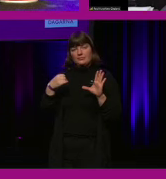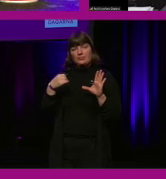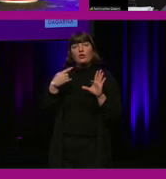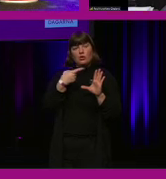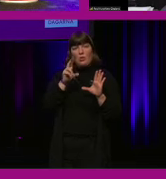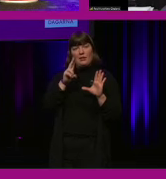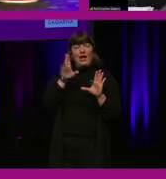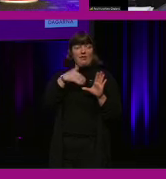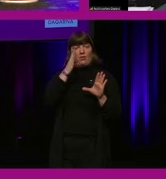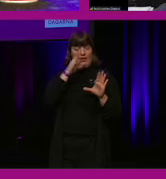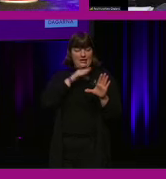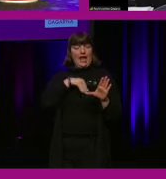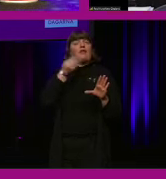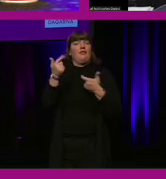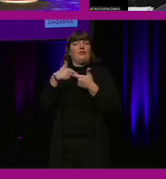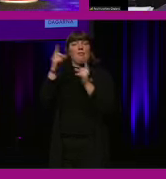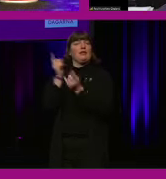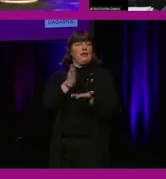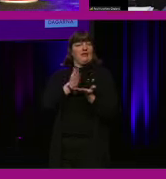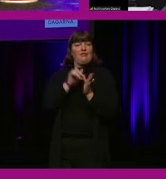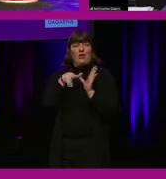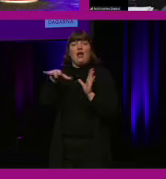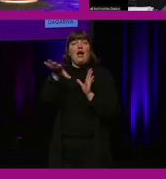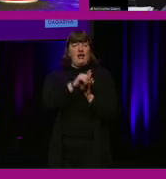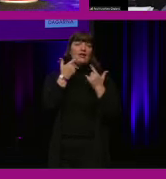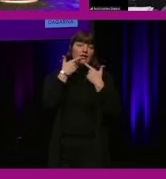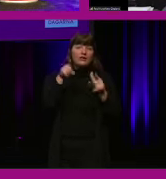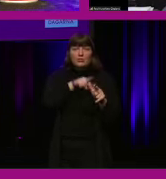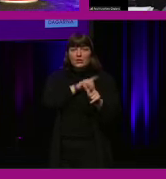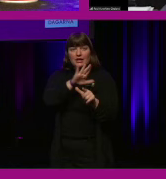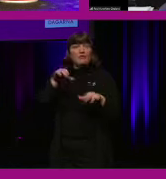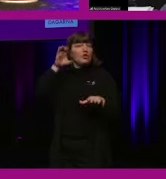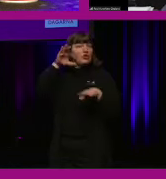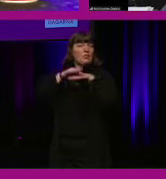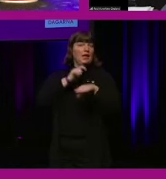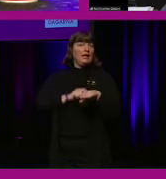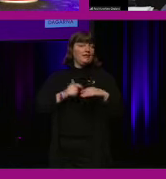champions of the human rights of everybody. Thank you very much for your time.